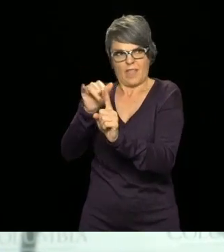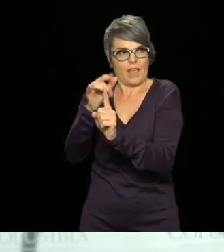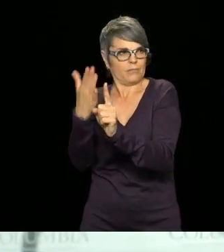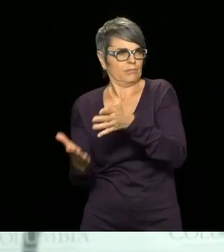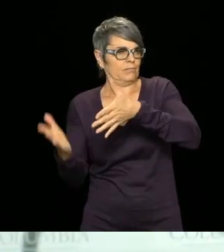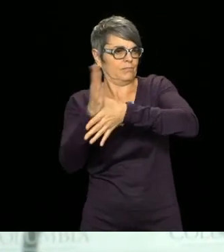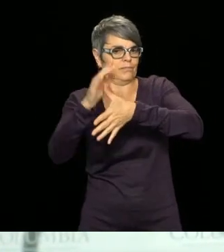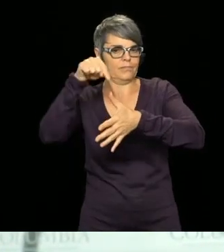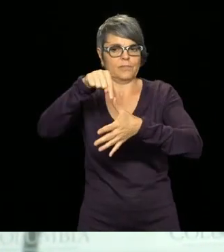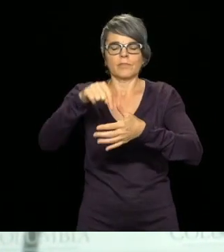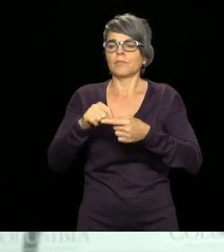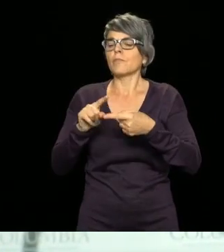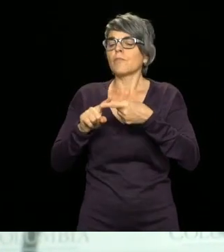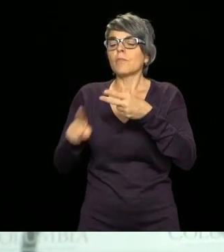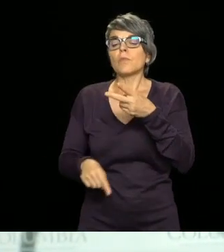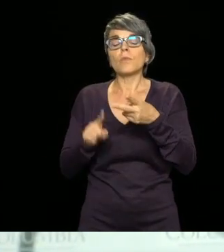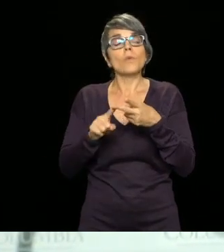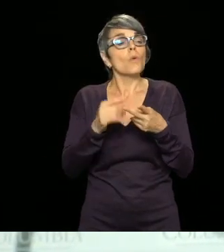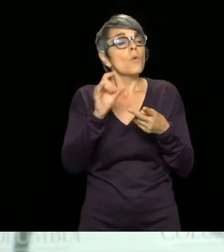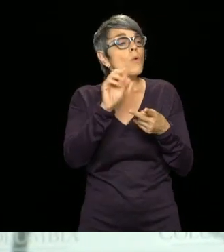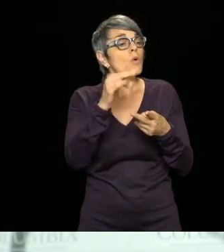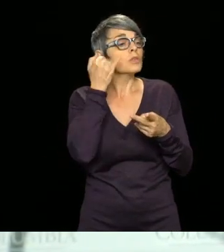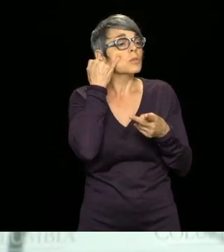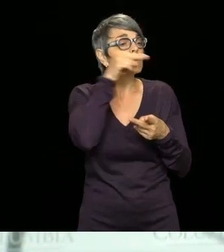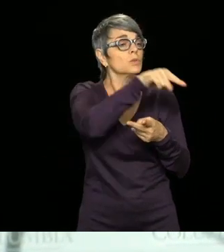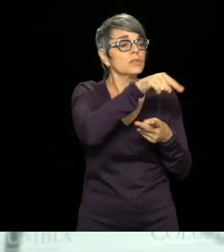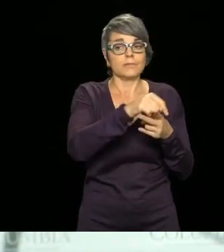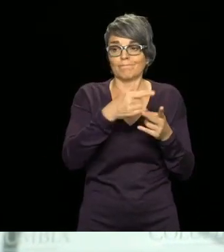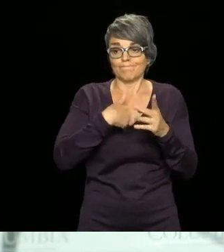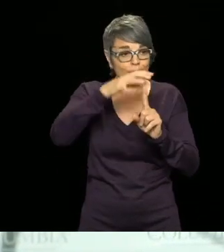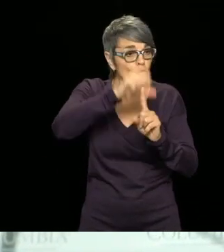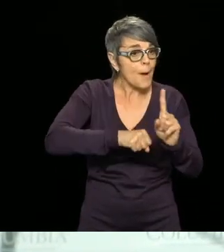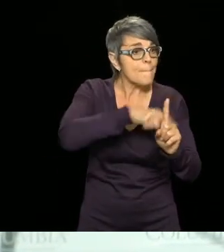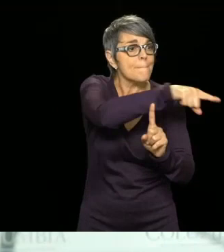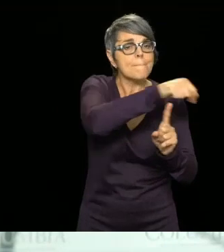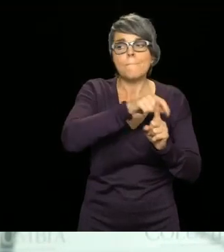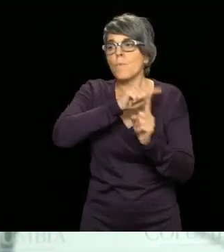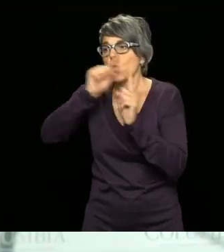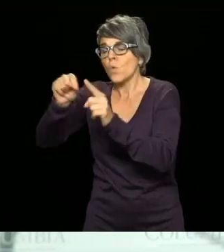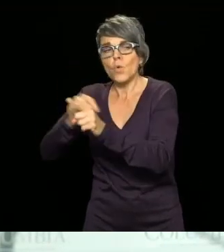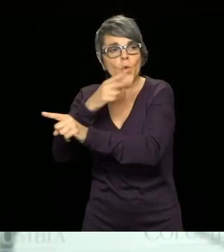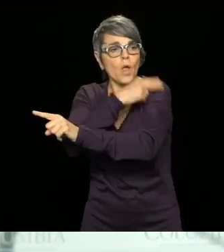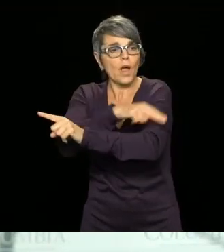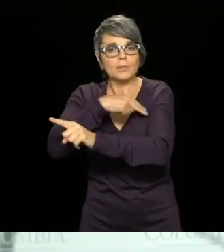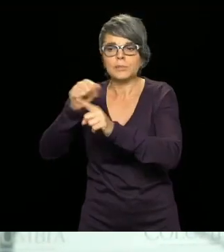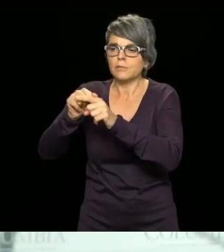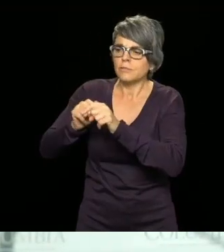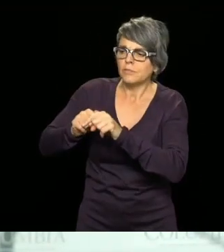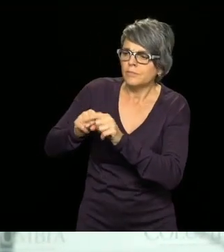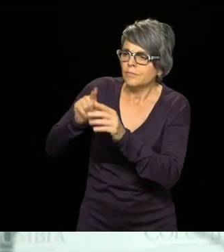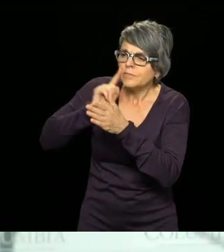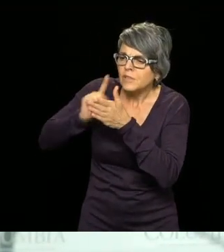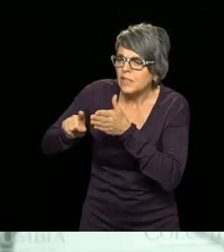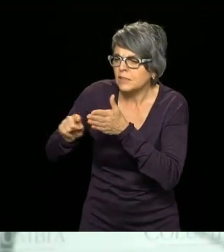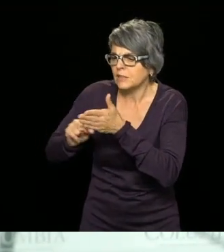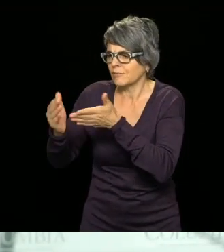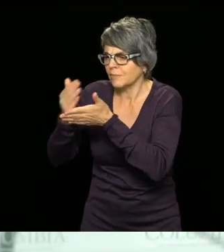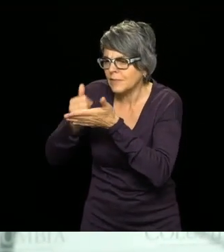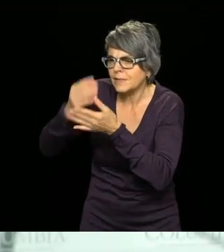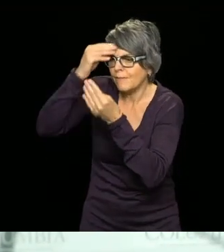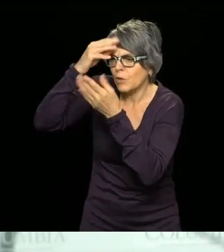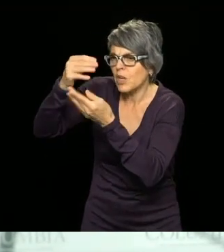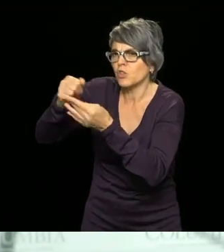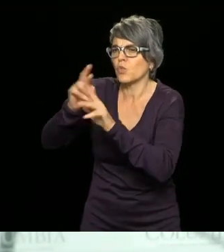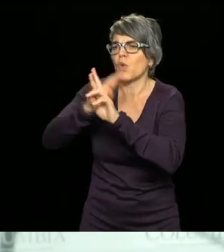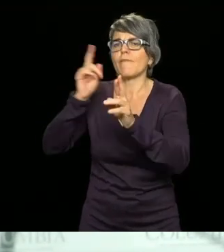want to have a forensic examination and evidence collected. So that all happens at the hospital. We weren't able to get in the door of a lot of hospitals